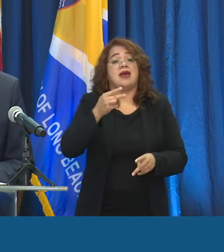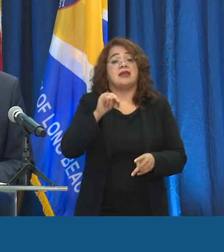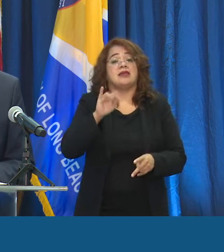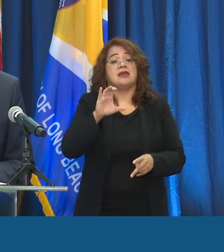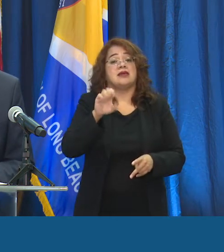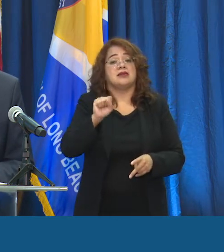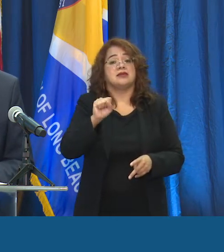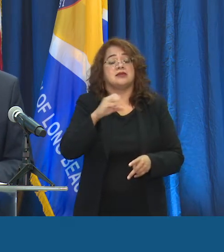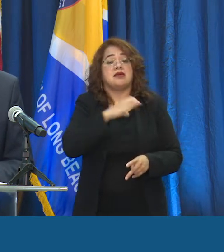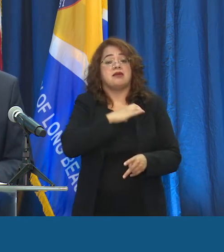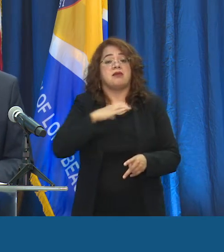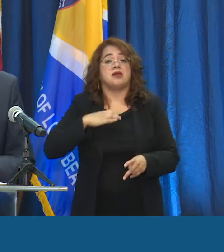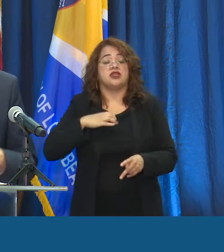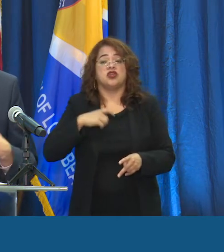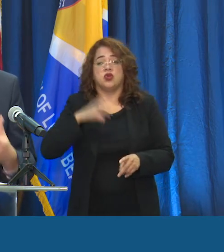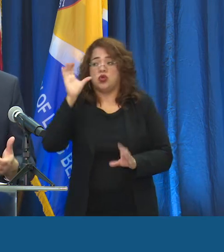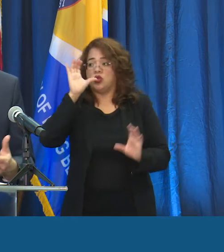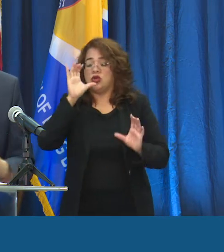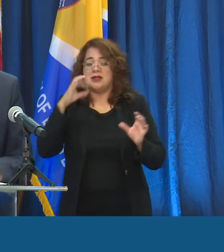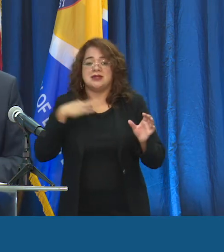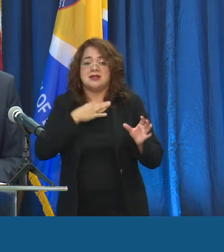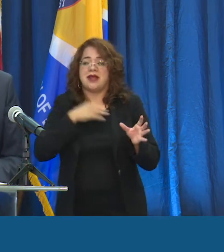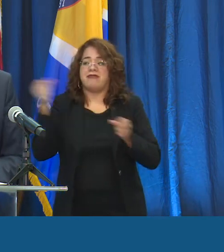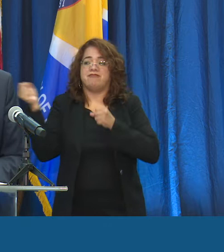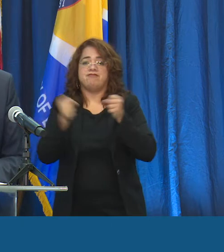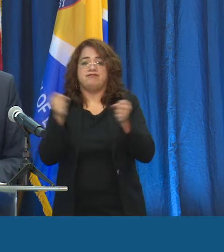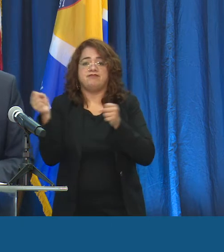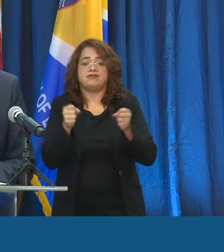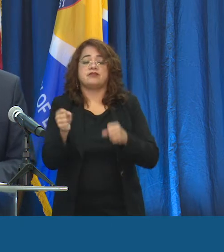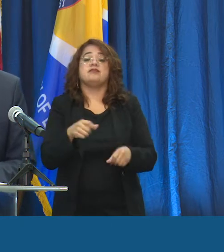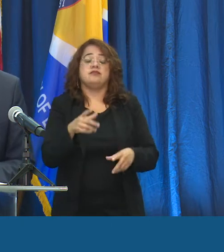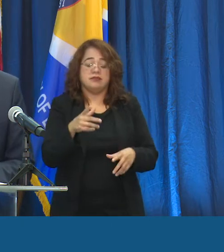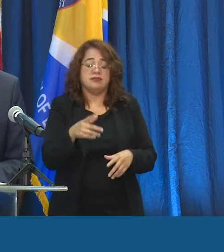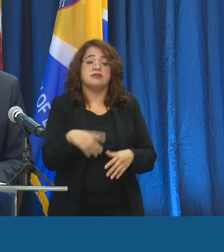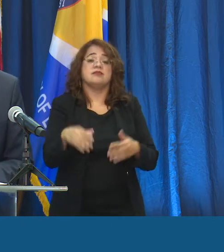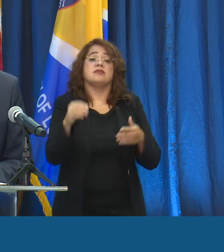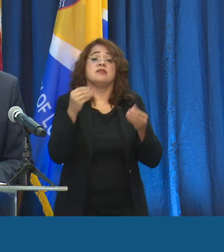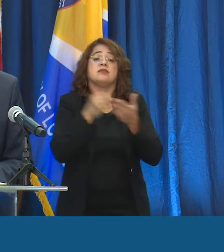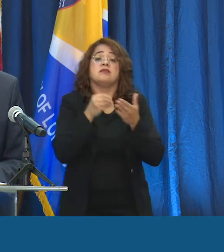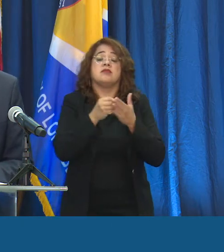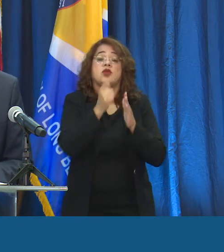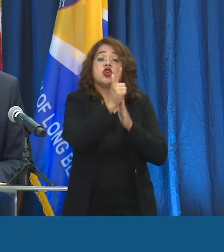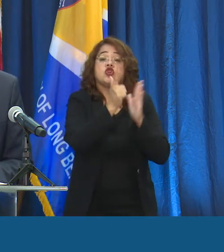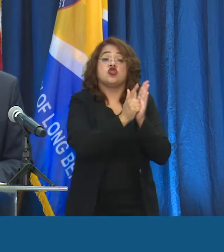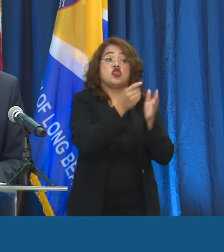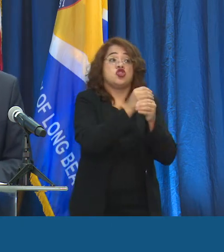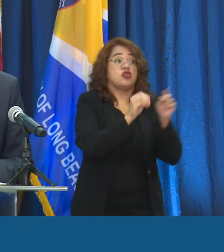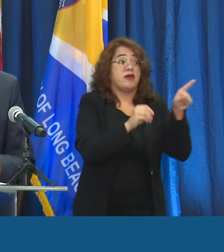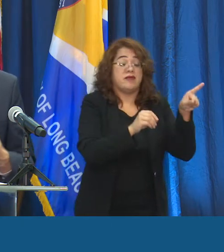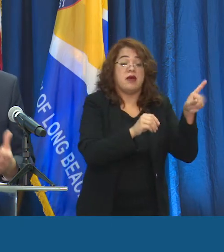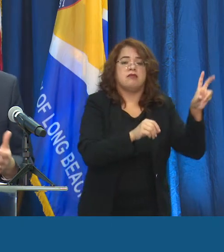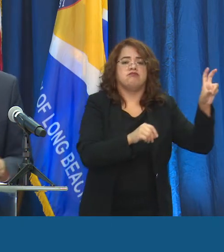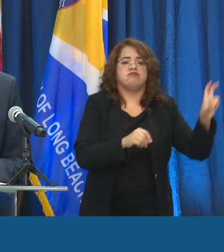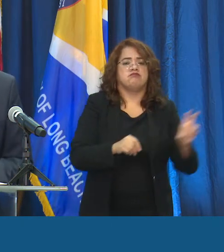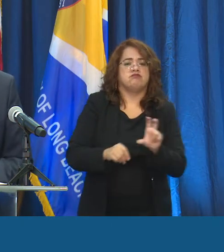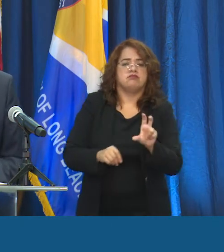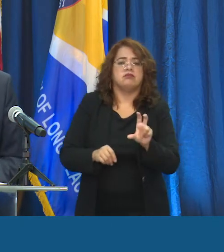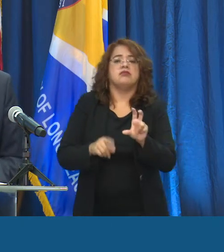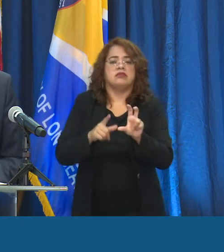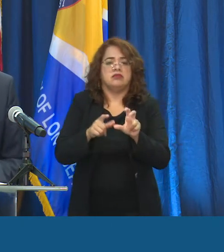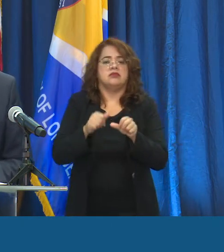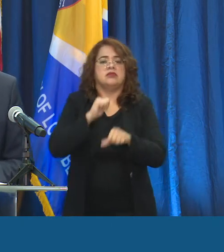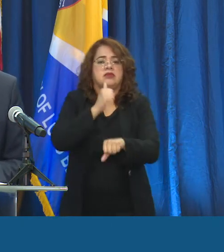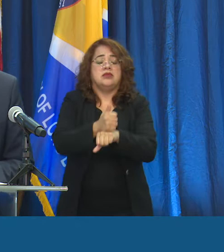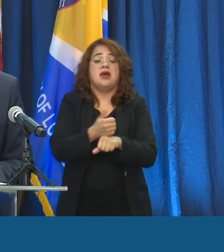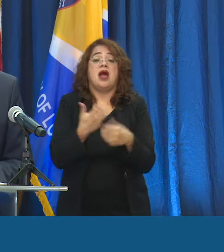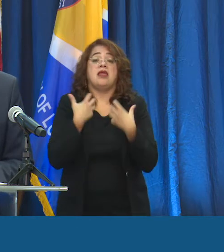under Measure CCC, and also rerouting some additional money in the Attorney's Office for that effort. And the Health Department is